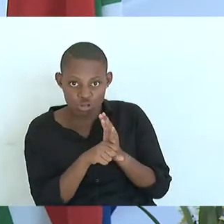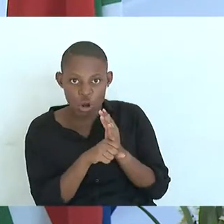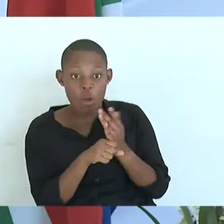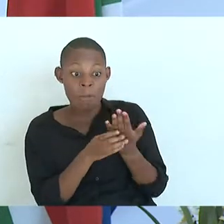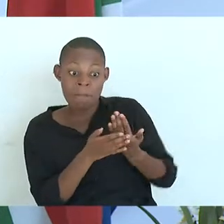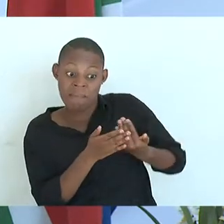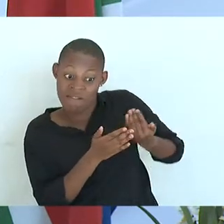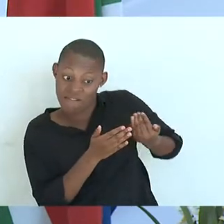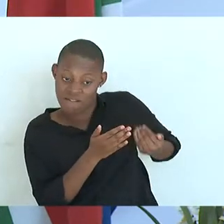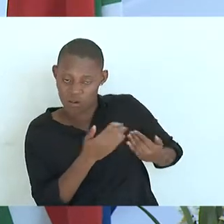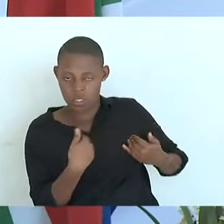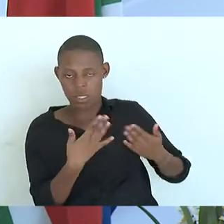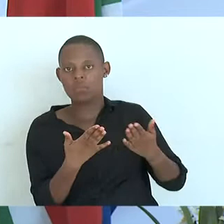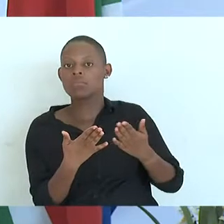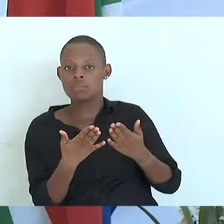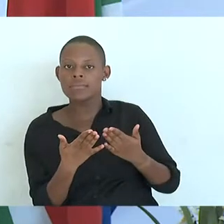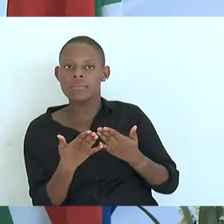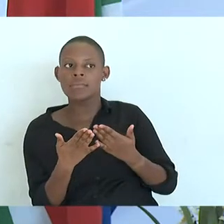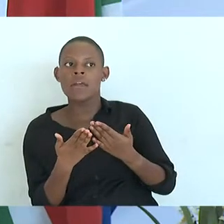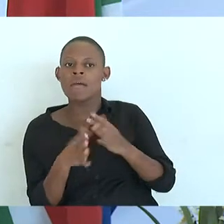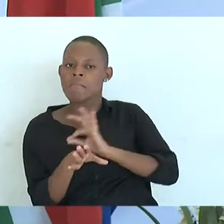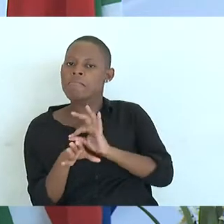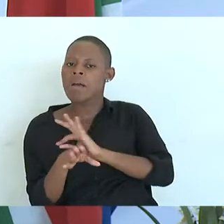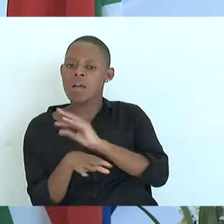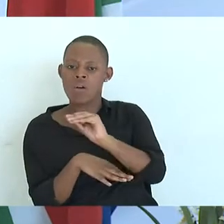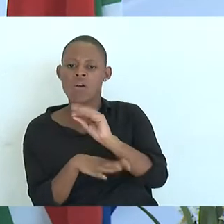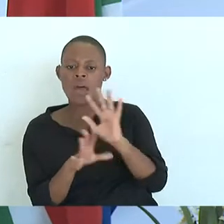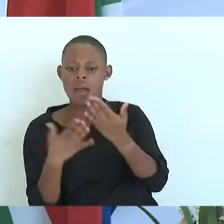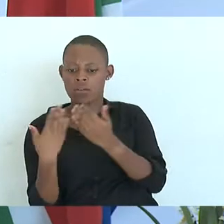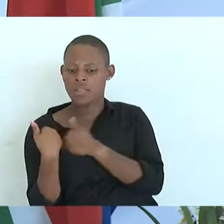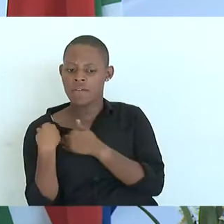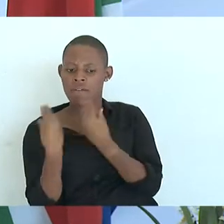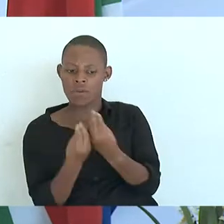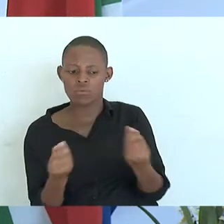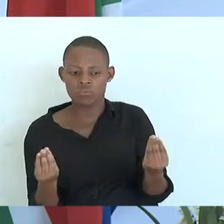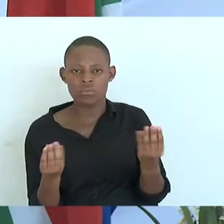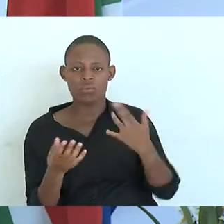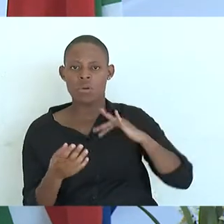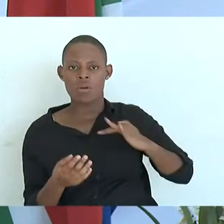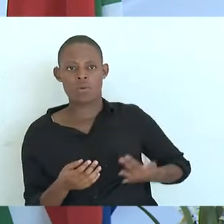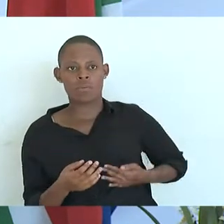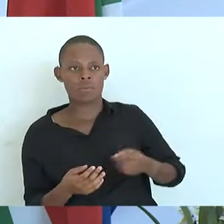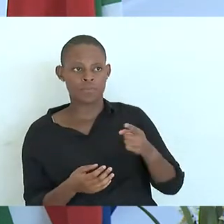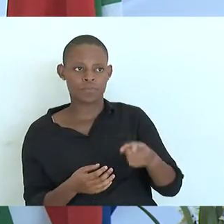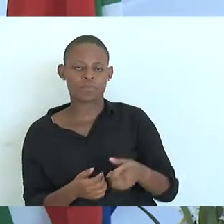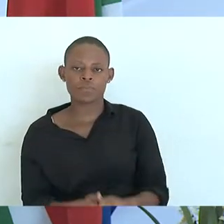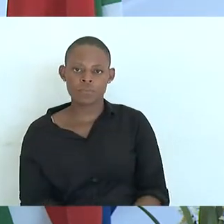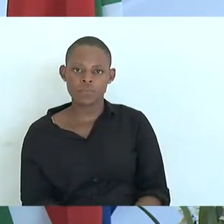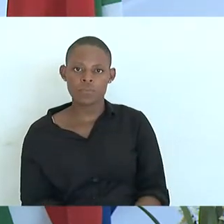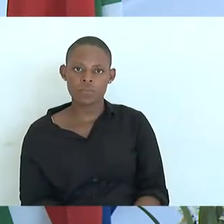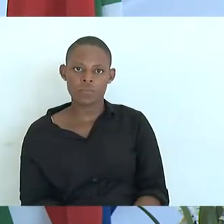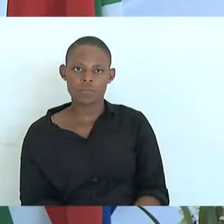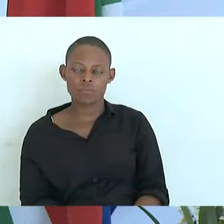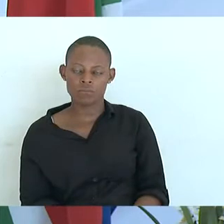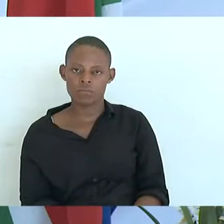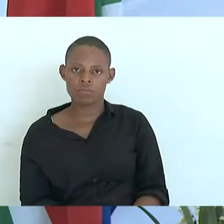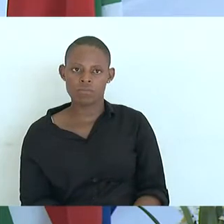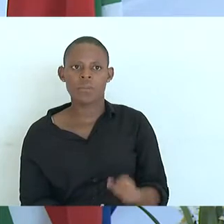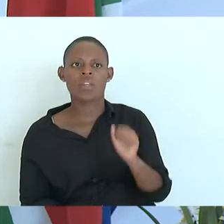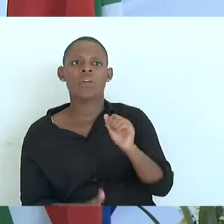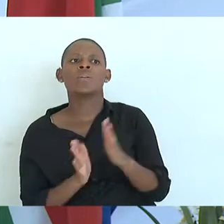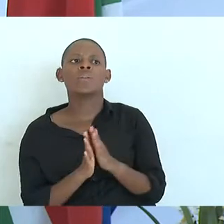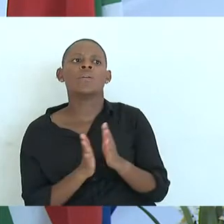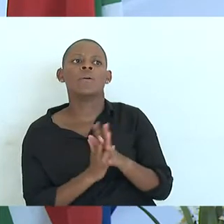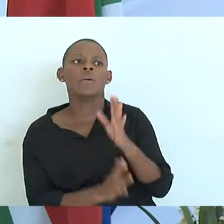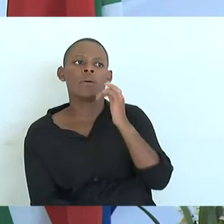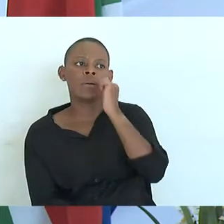you. We will do that. So those are the two things I thought I should answer. I also want to apologize,